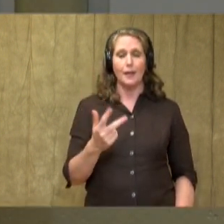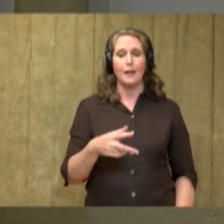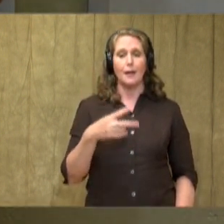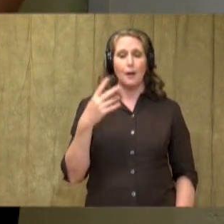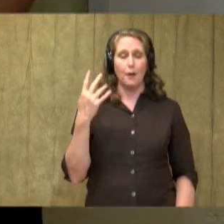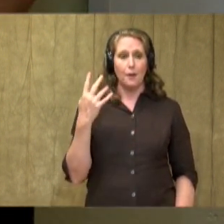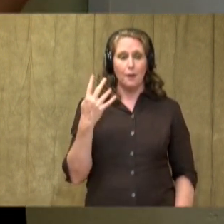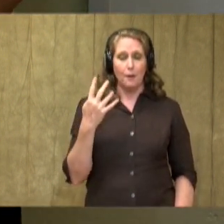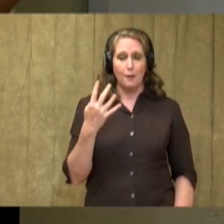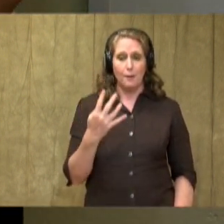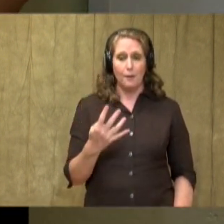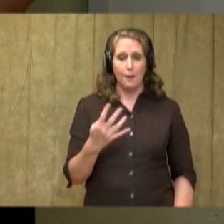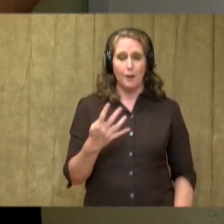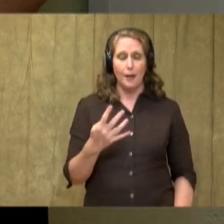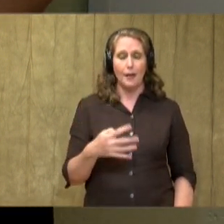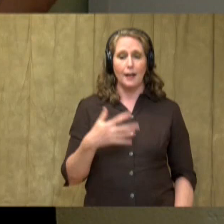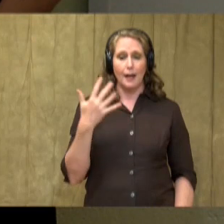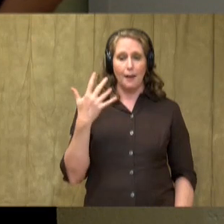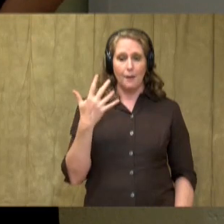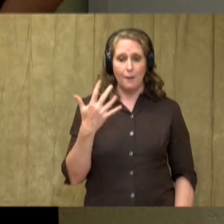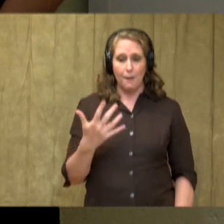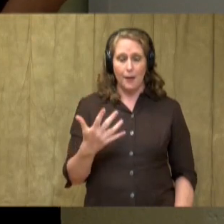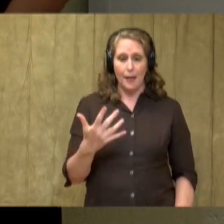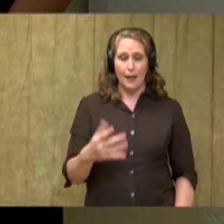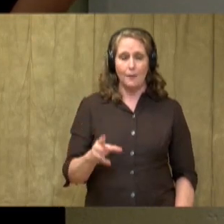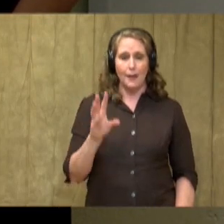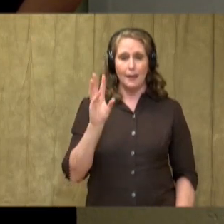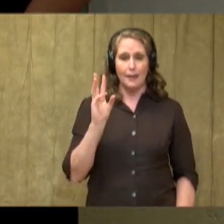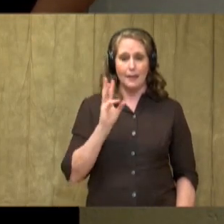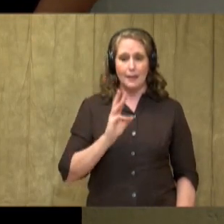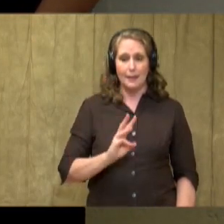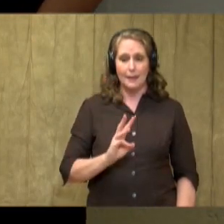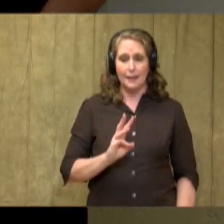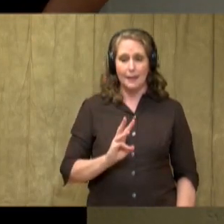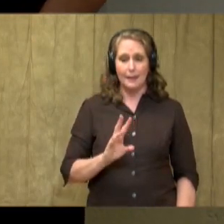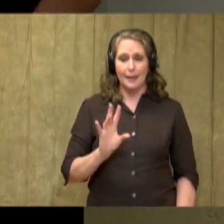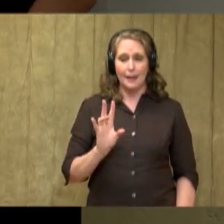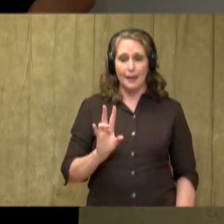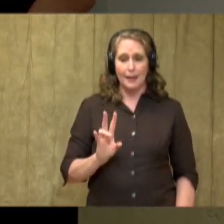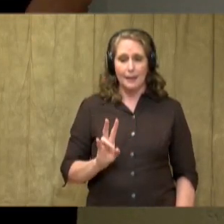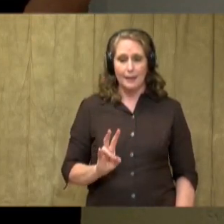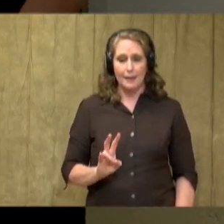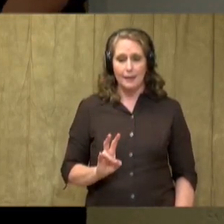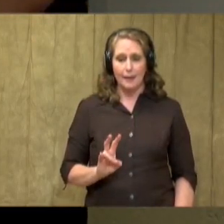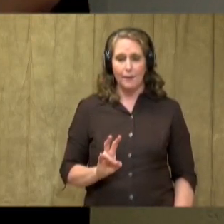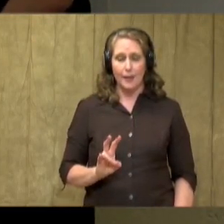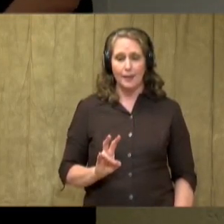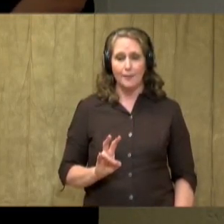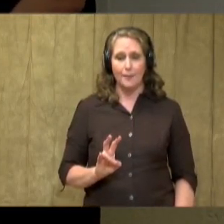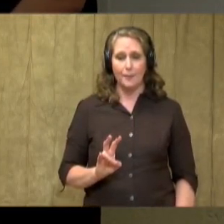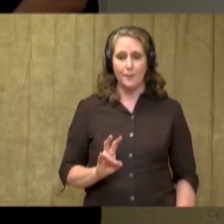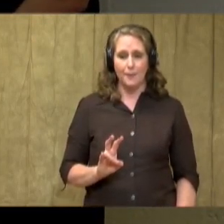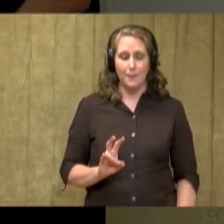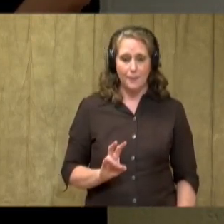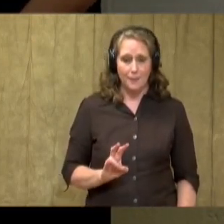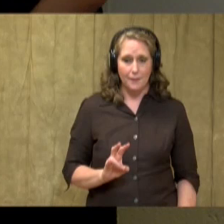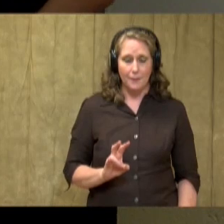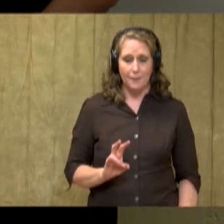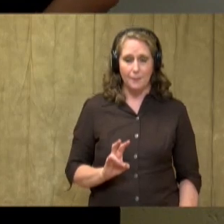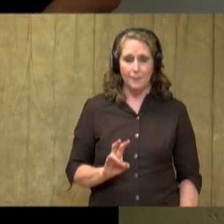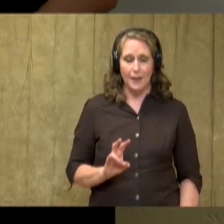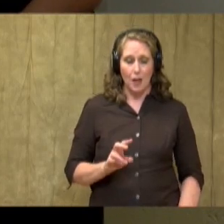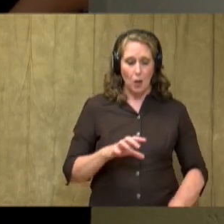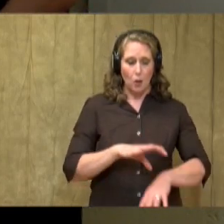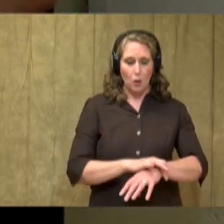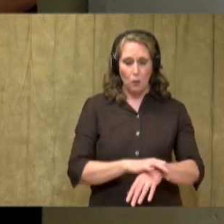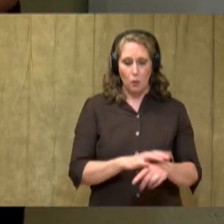3, 4, 5, 6, 7. The